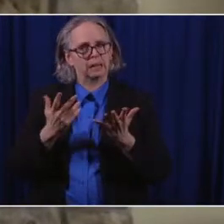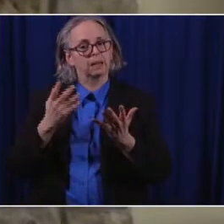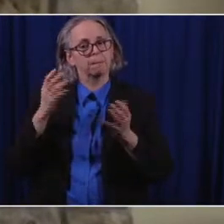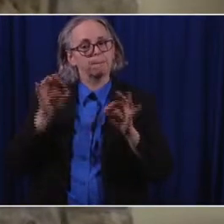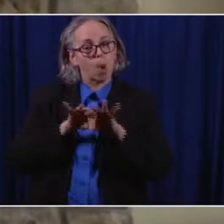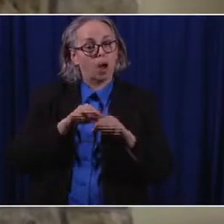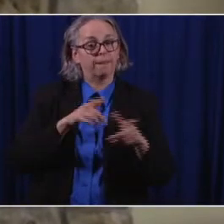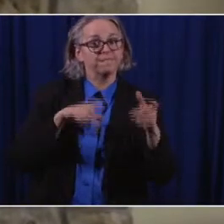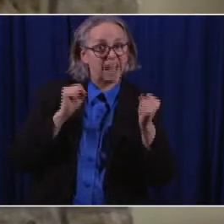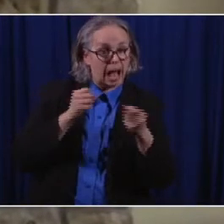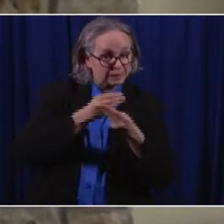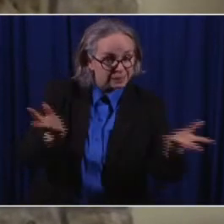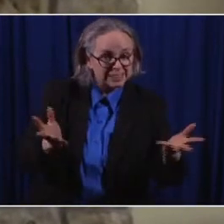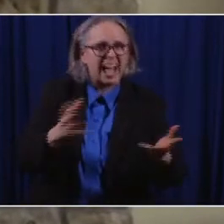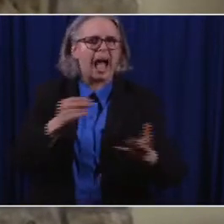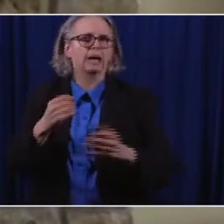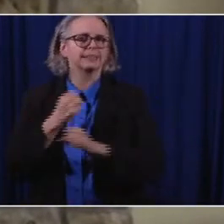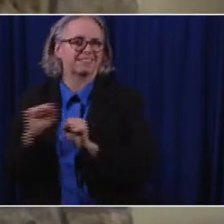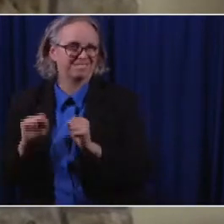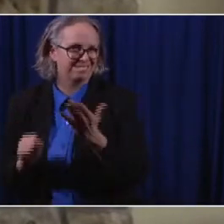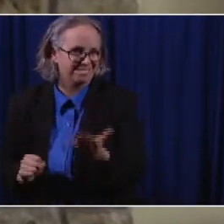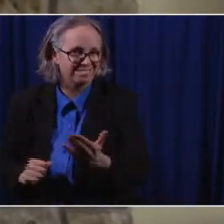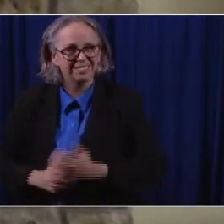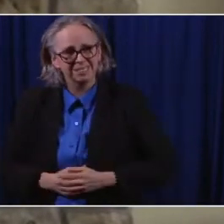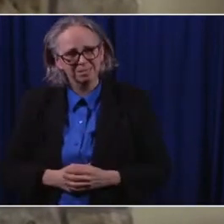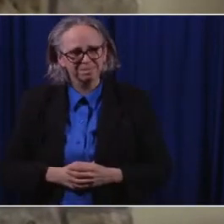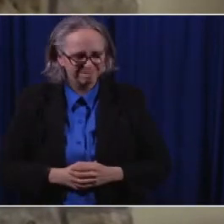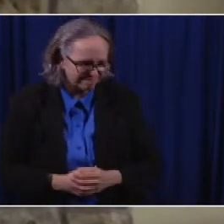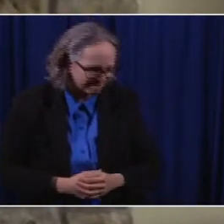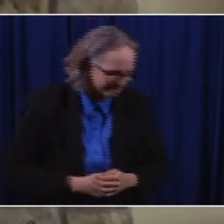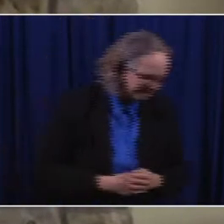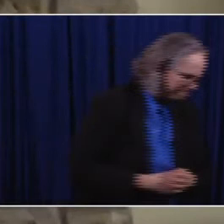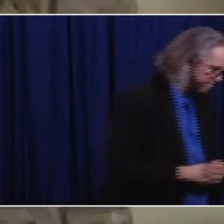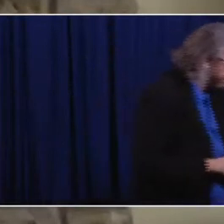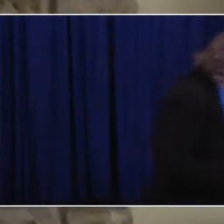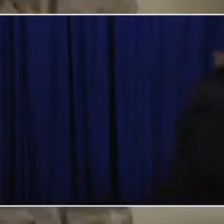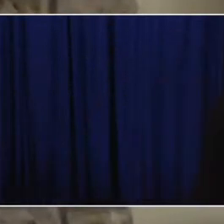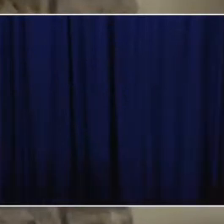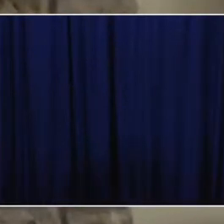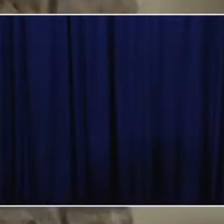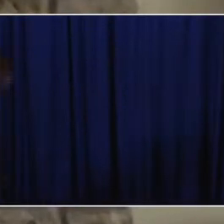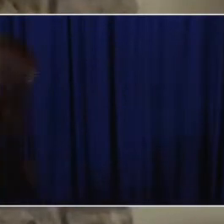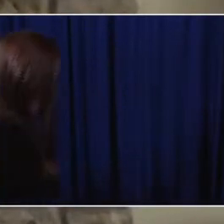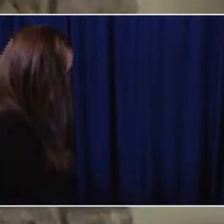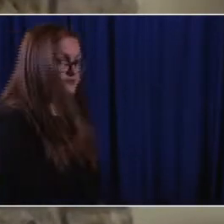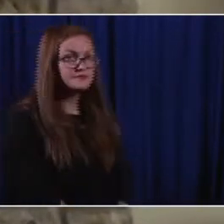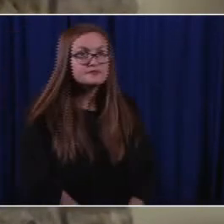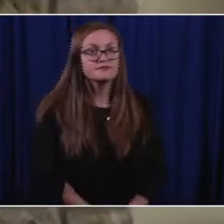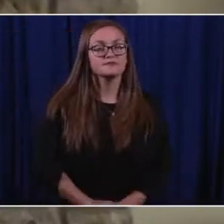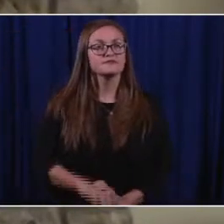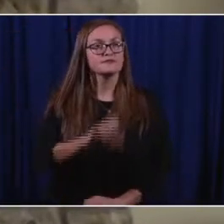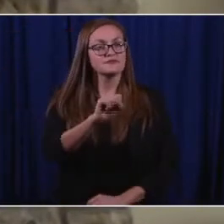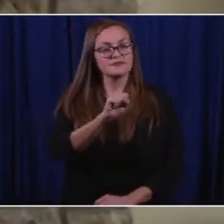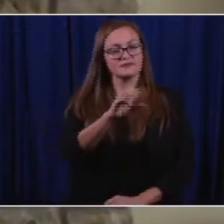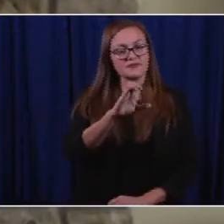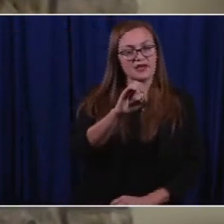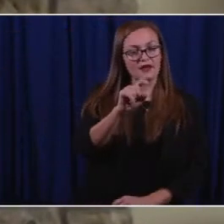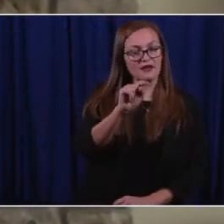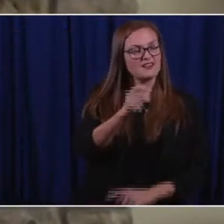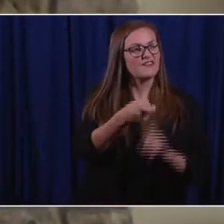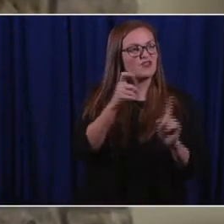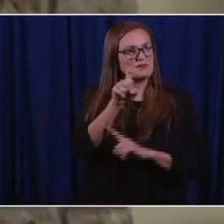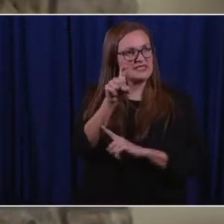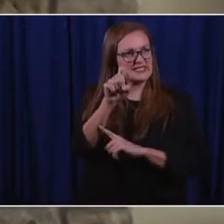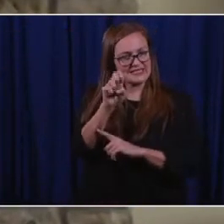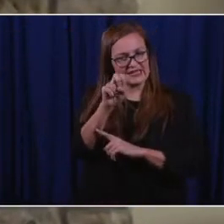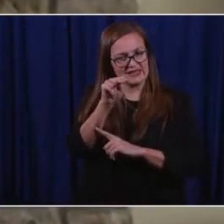Next question is from Scott Hallis at the Xenia Daily Gazette. Hey, Scott. Good afternoon, Governor. How are you?